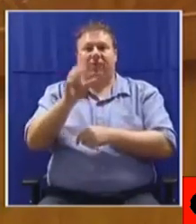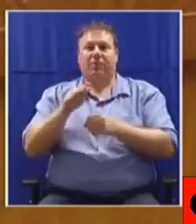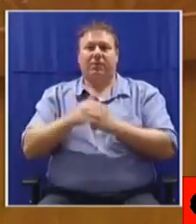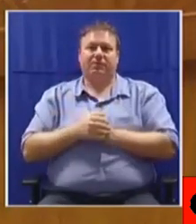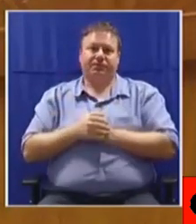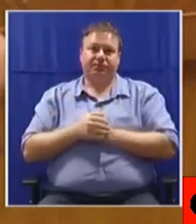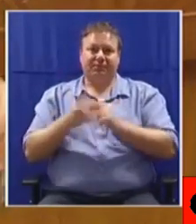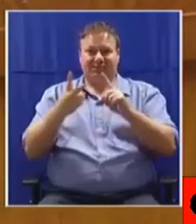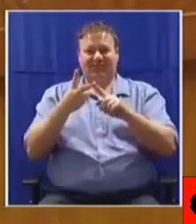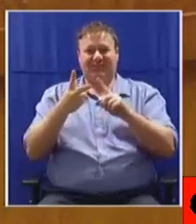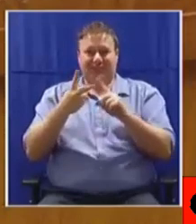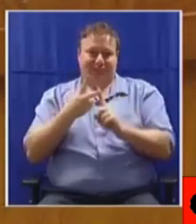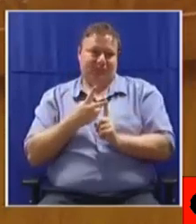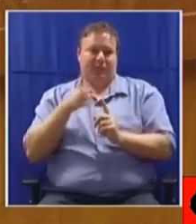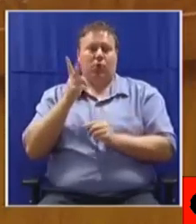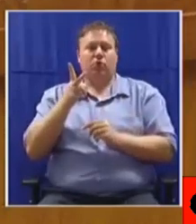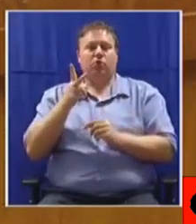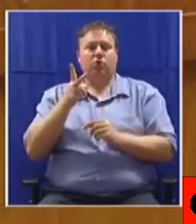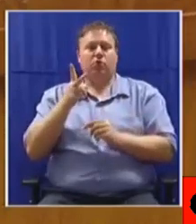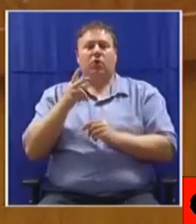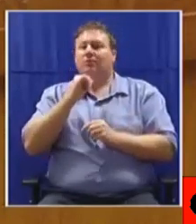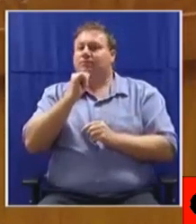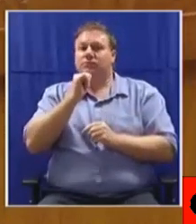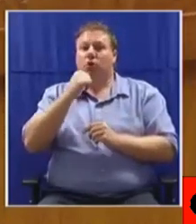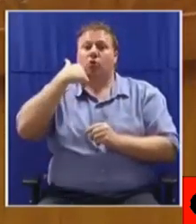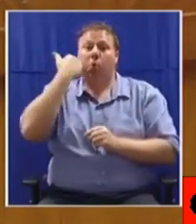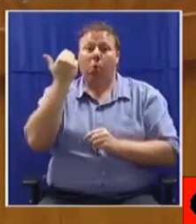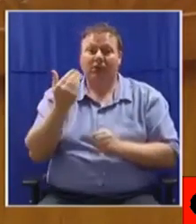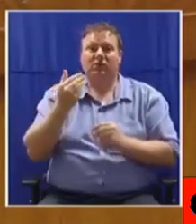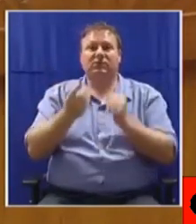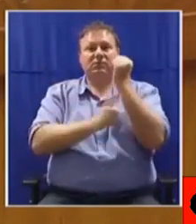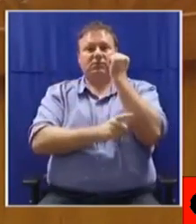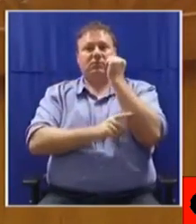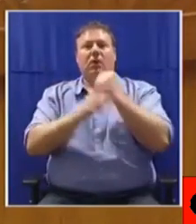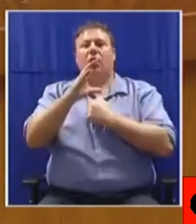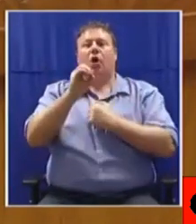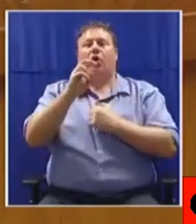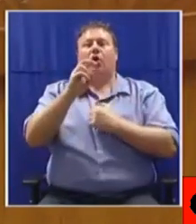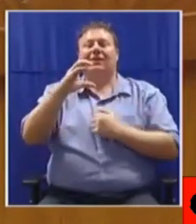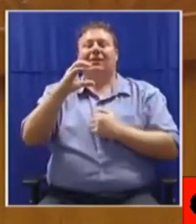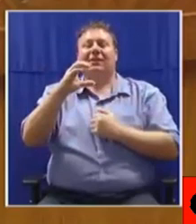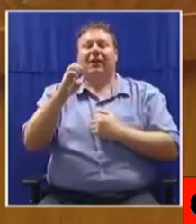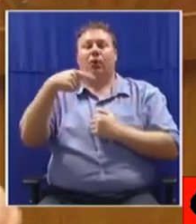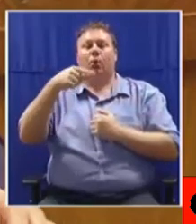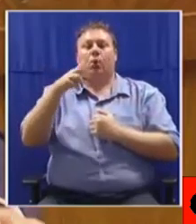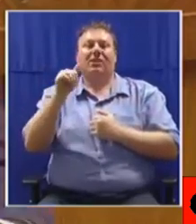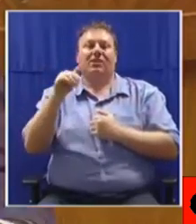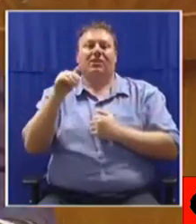have serious unintended consequences for our economy.